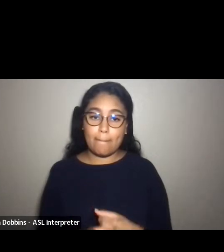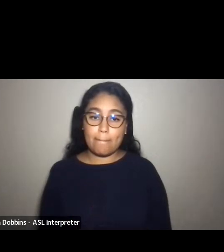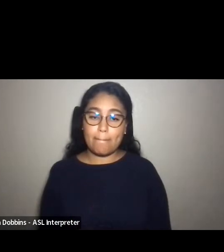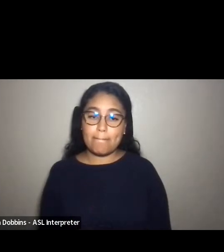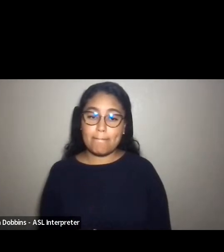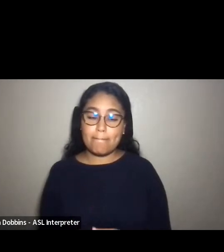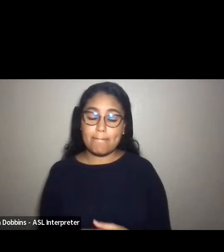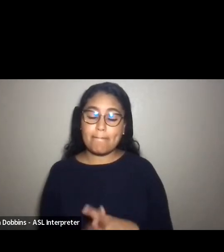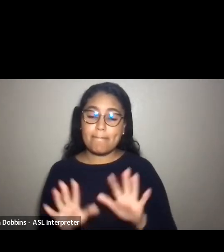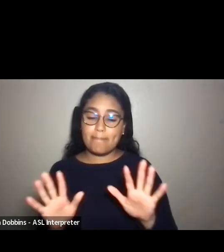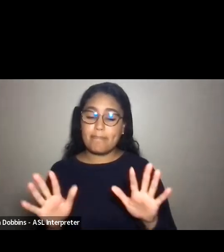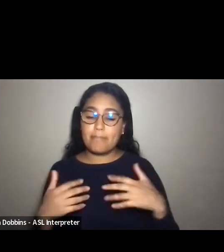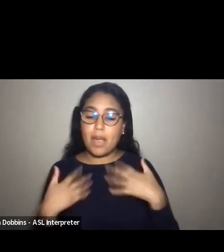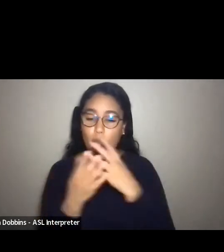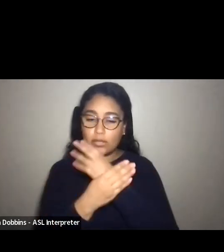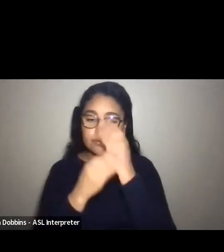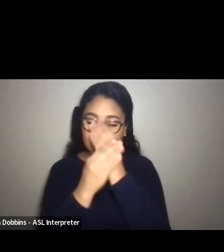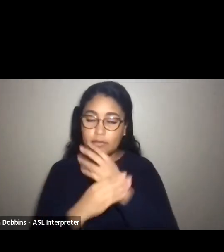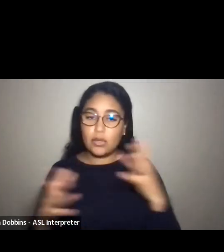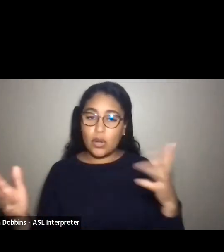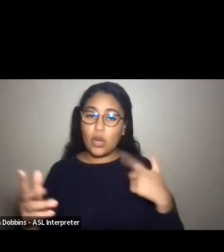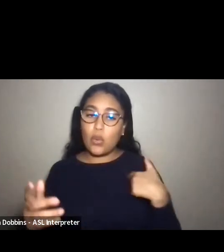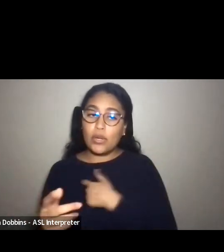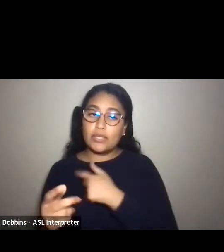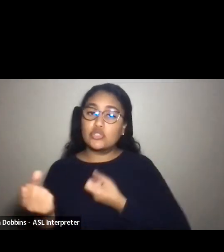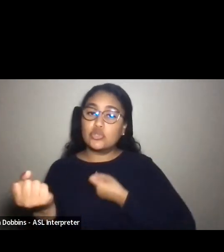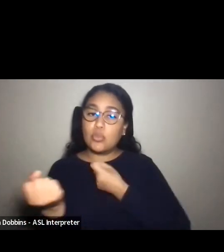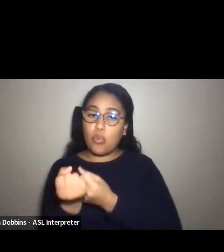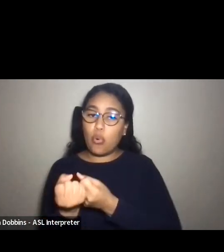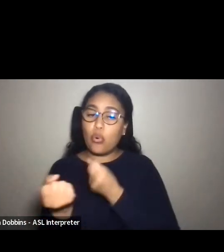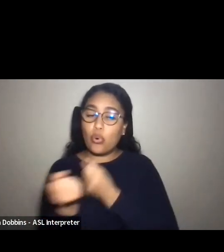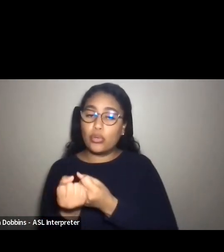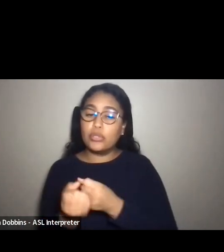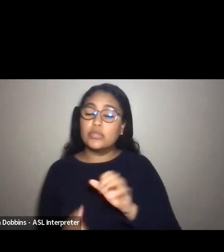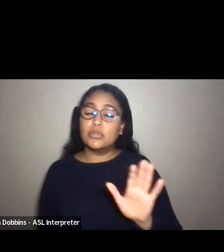I just want to tell you that, you know, we do support you.